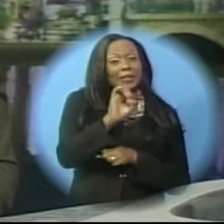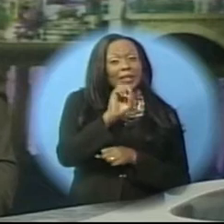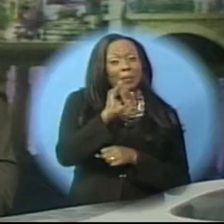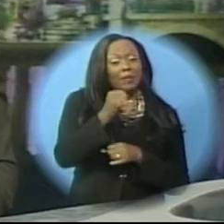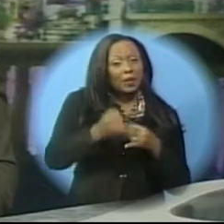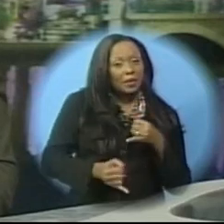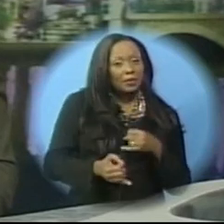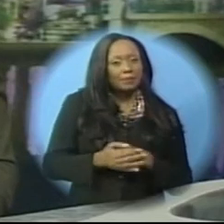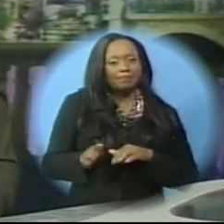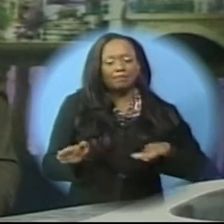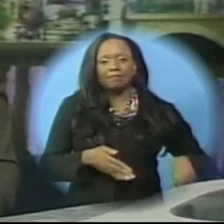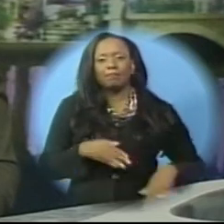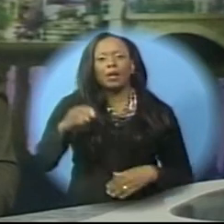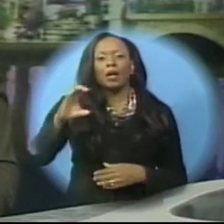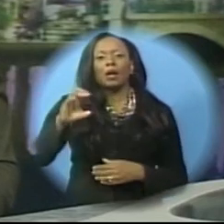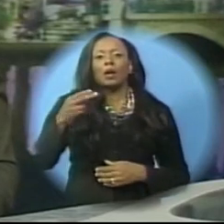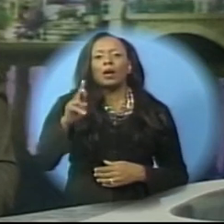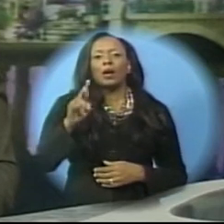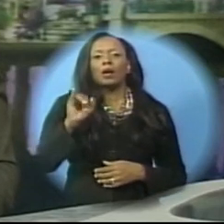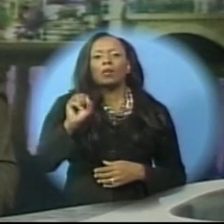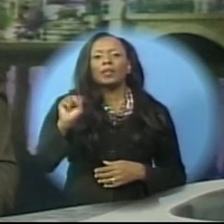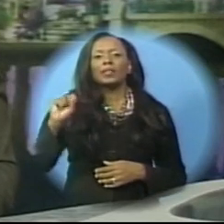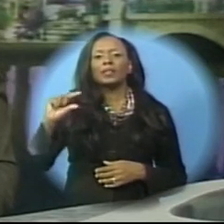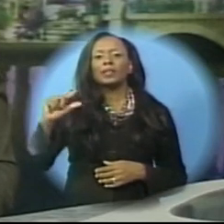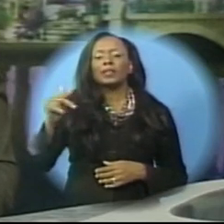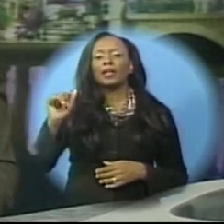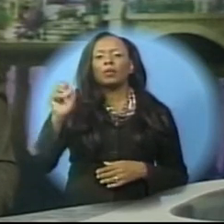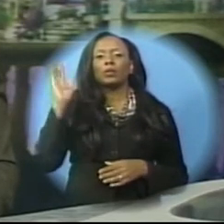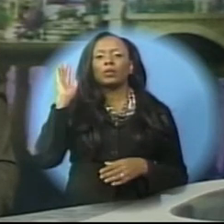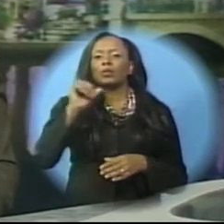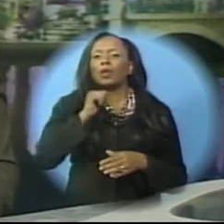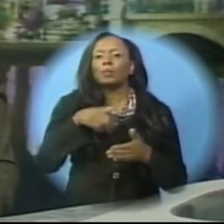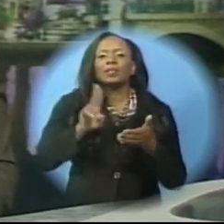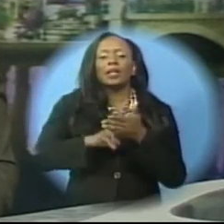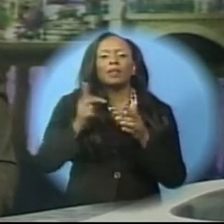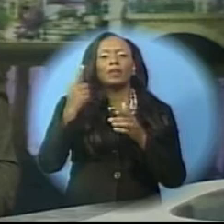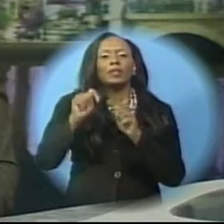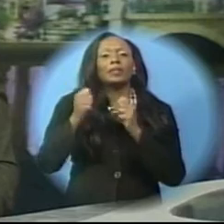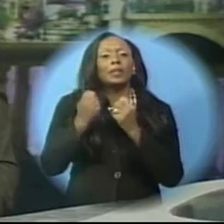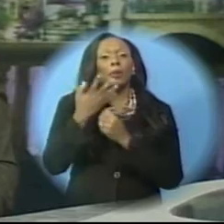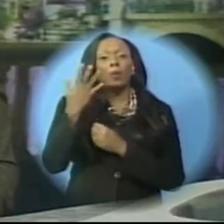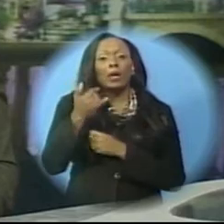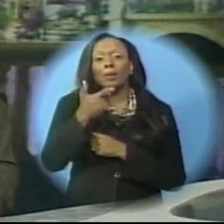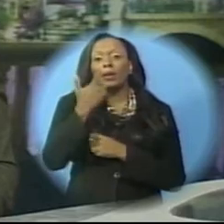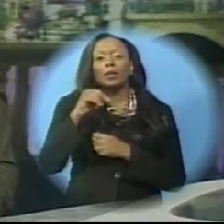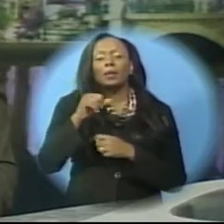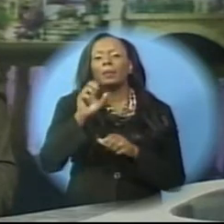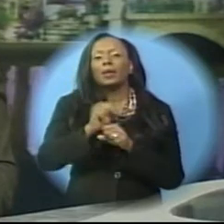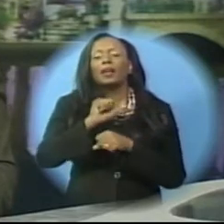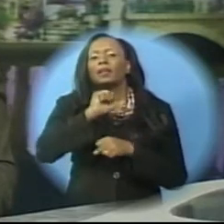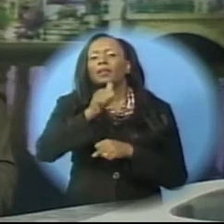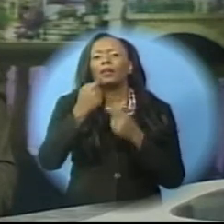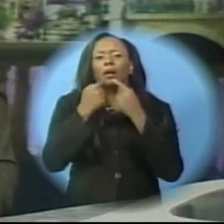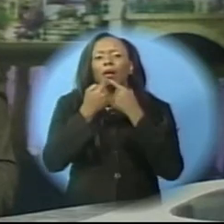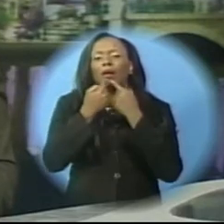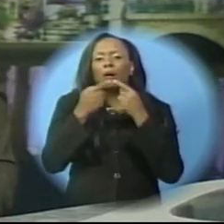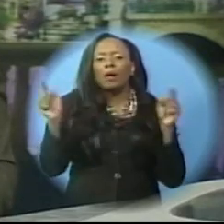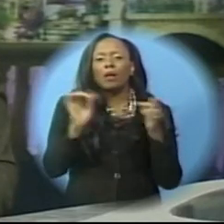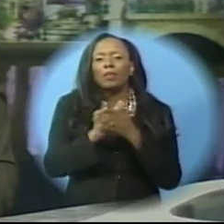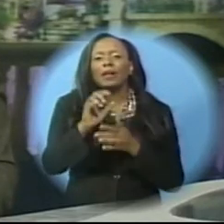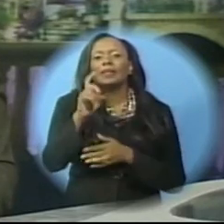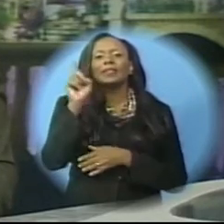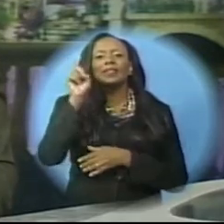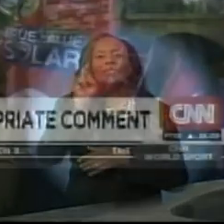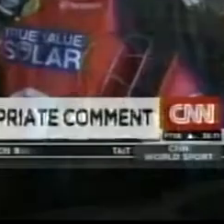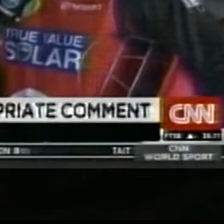be signed by his Melbourne Renegades for the next edition of the Australian Big Bash League after a fresh sexism scandal. This follows